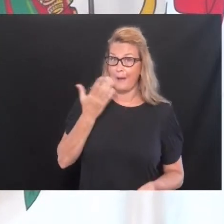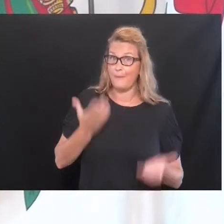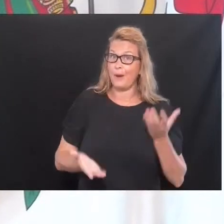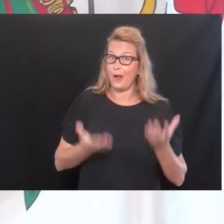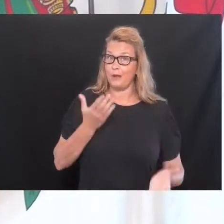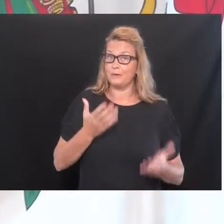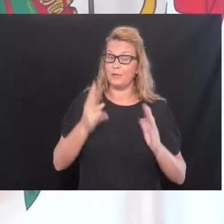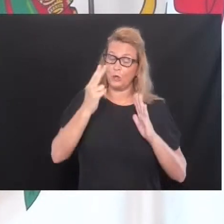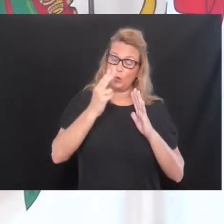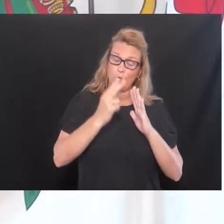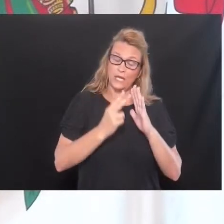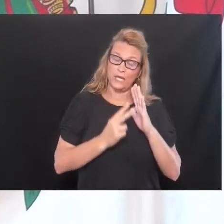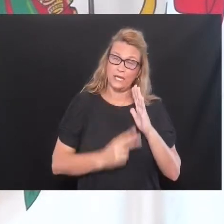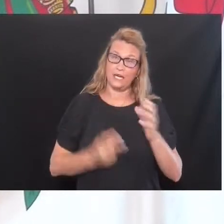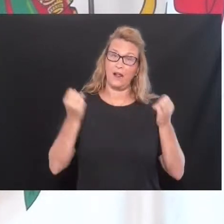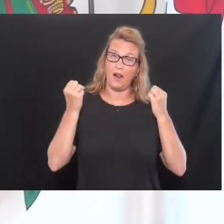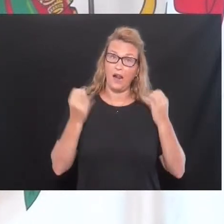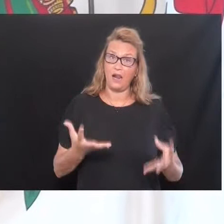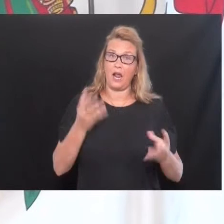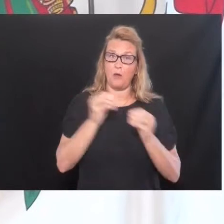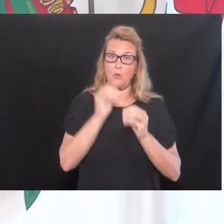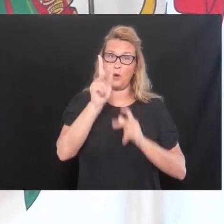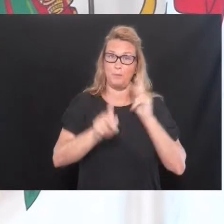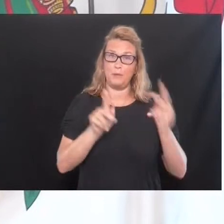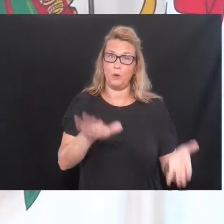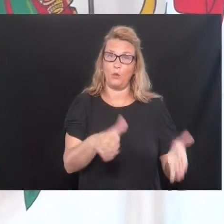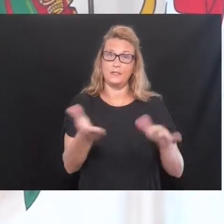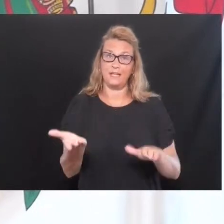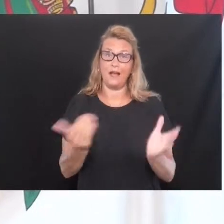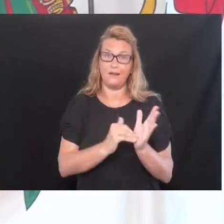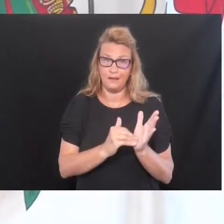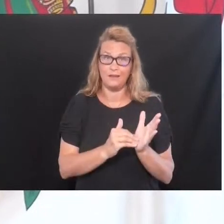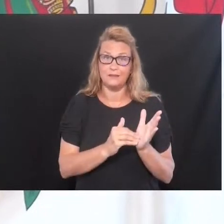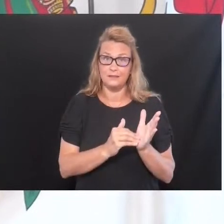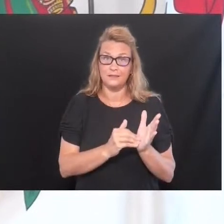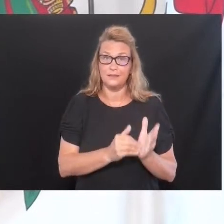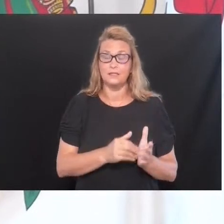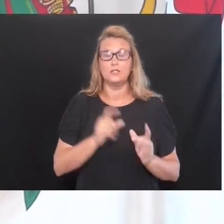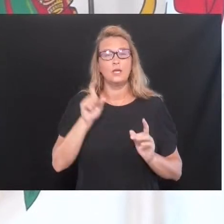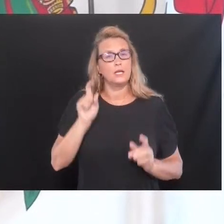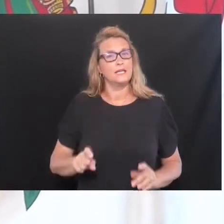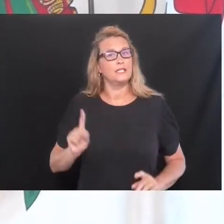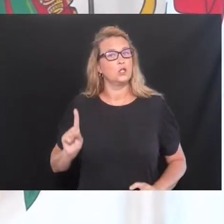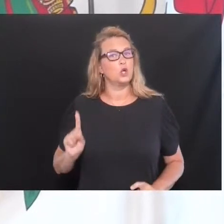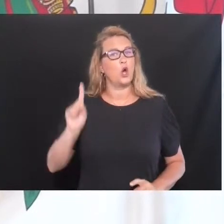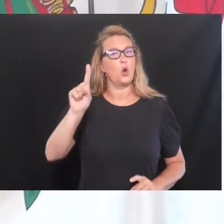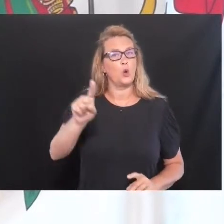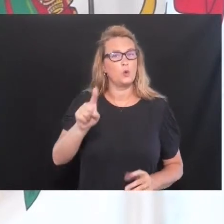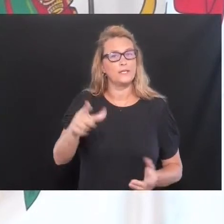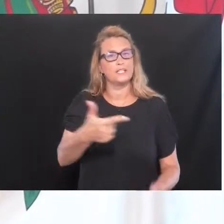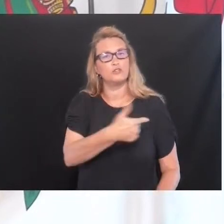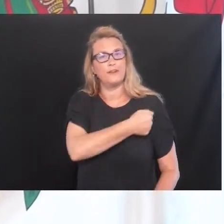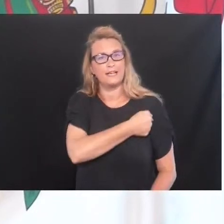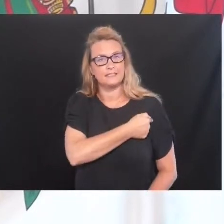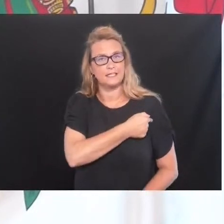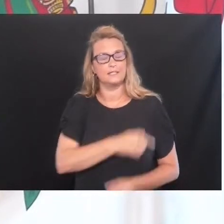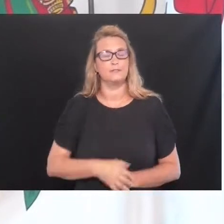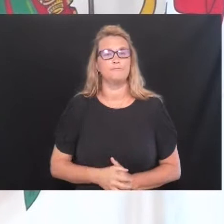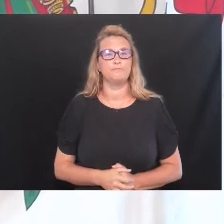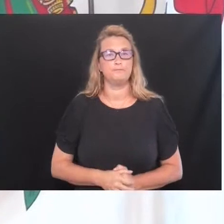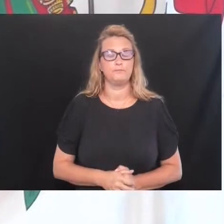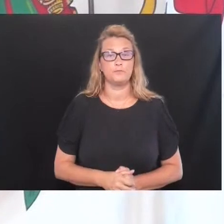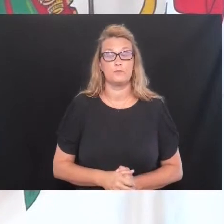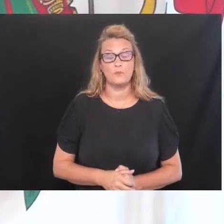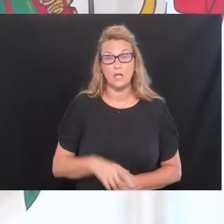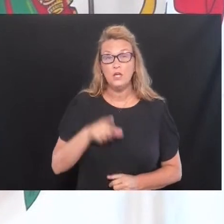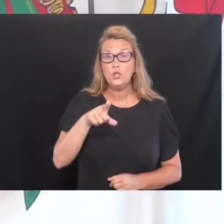a lot of you have passed away. So you've got to get yourself vaccinated. And you can bet your